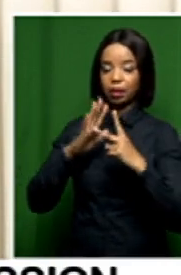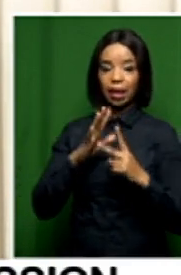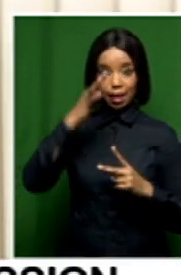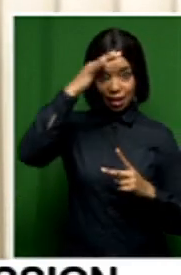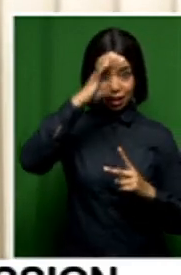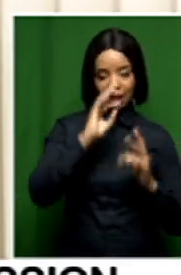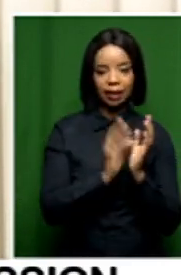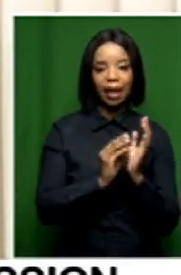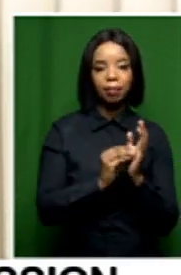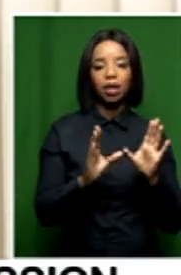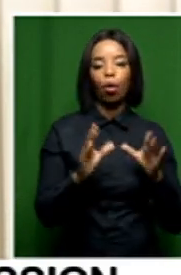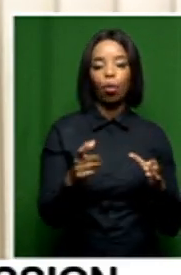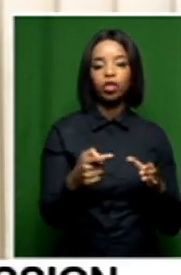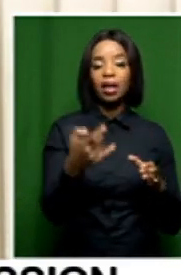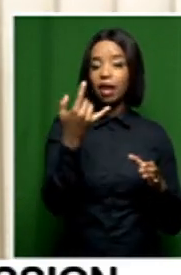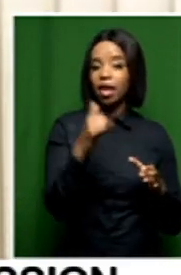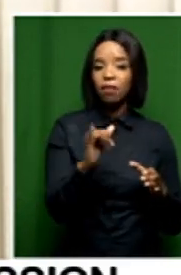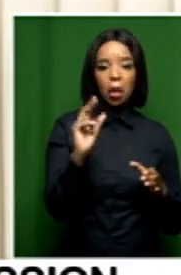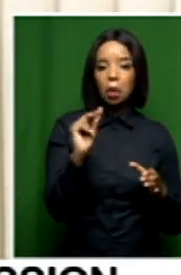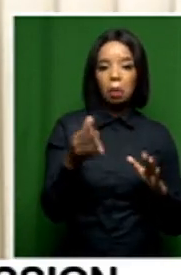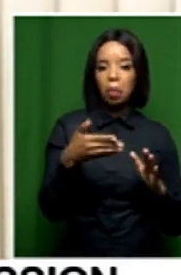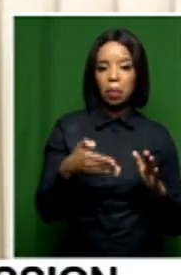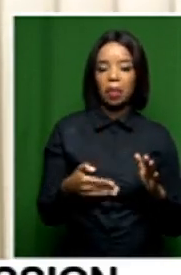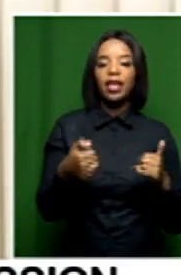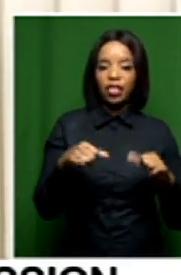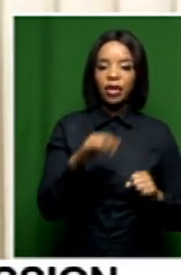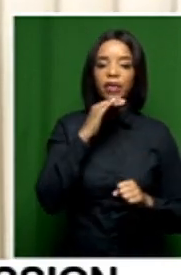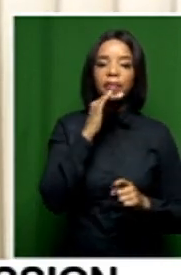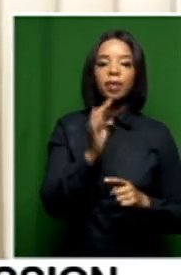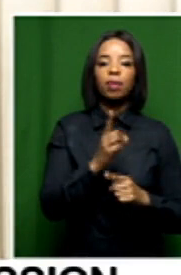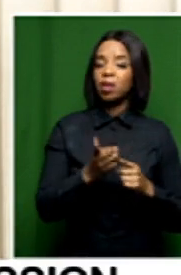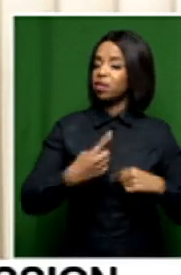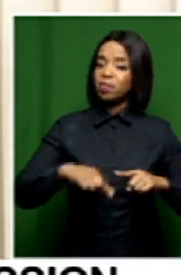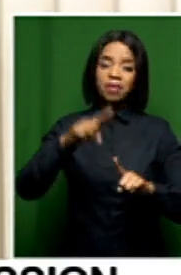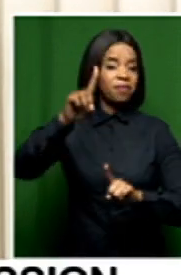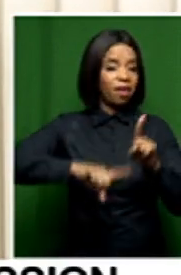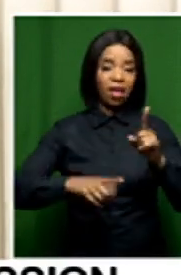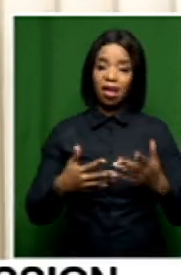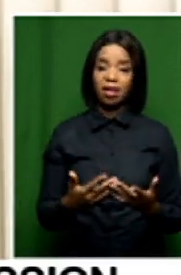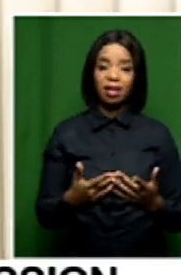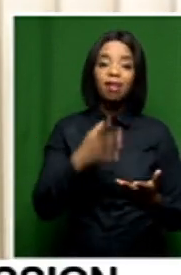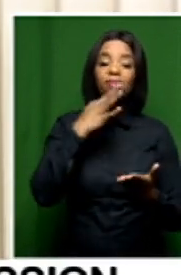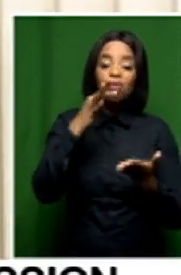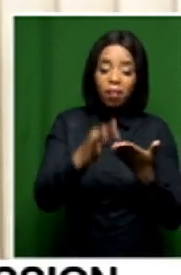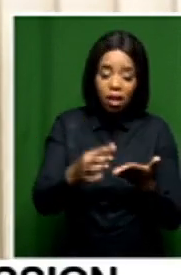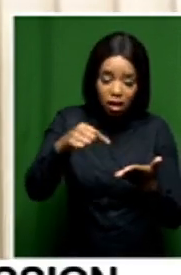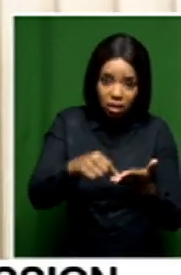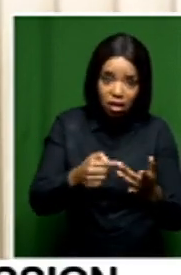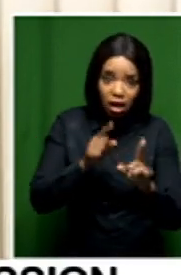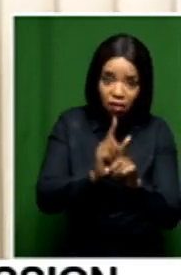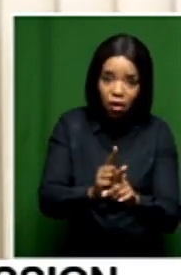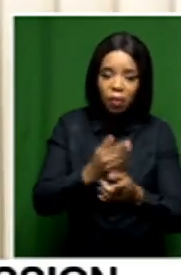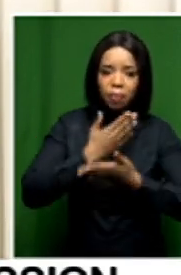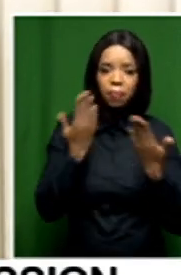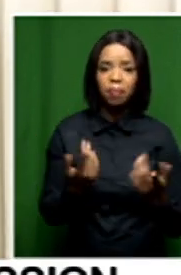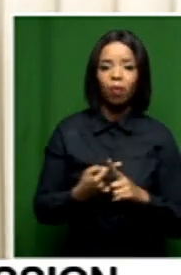answer to those questions is no, then it basically means that we have failed to implement the corrective measures that have been recommended. Now, if we have